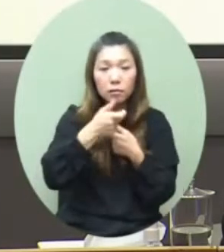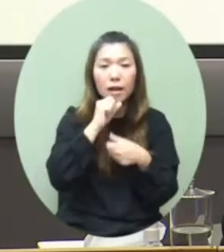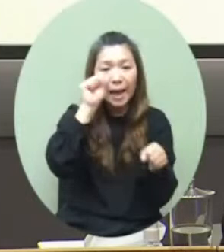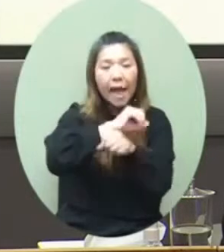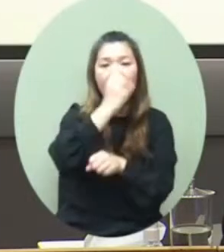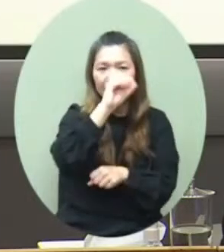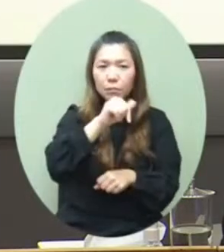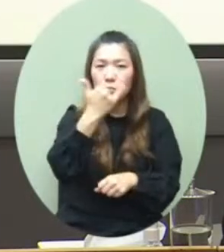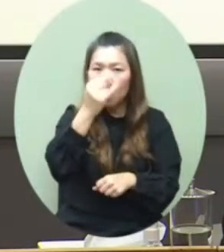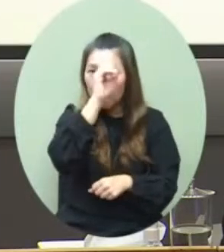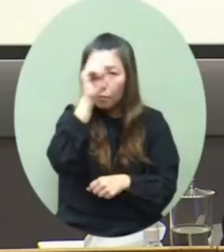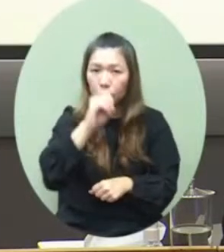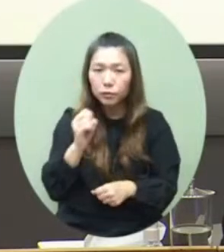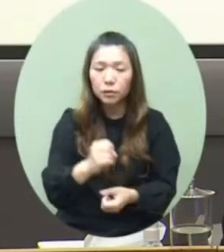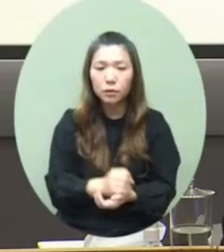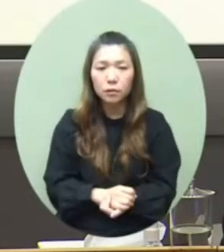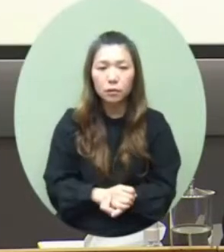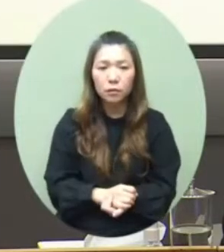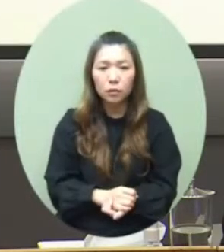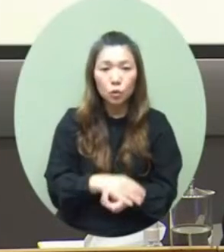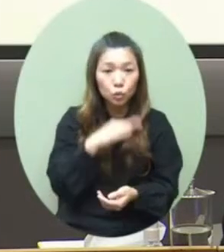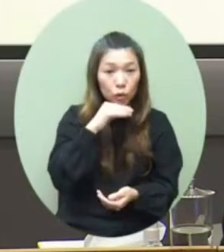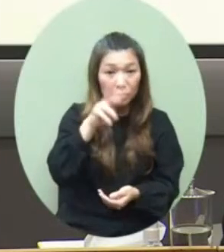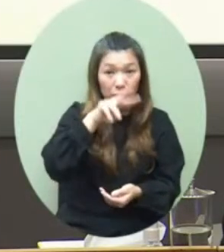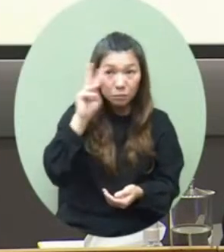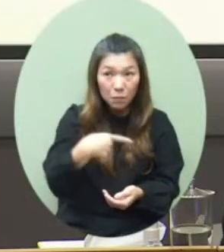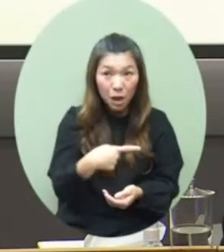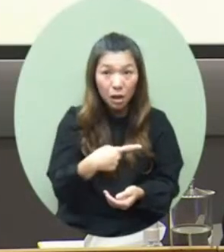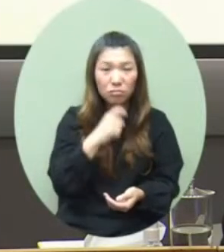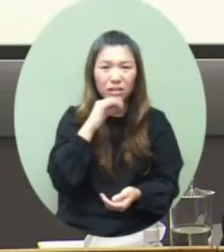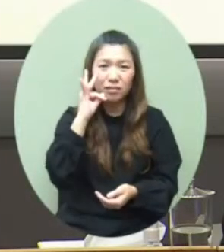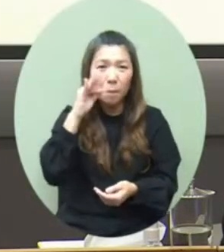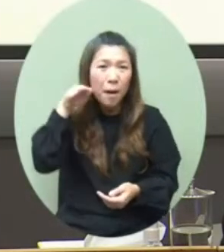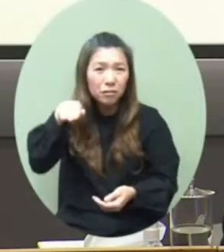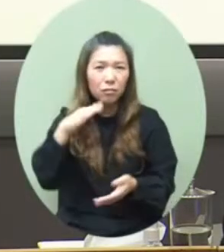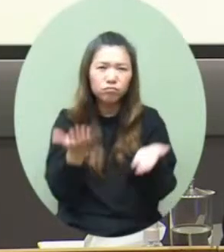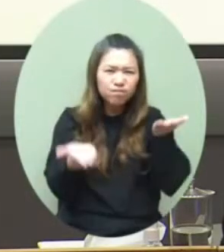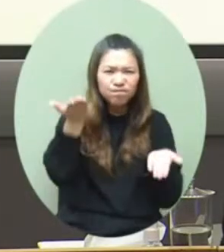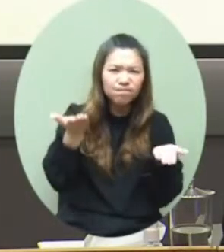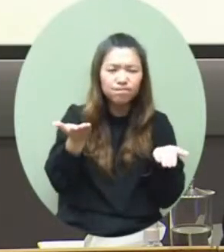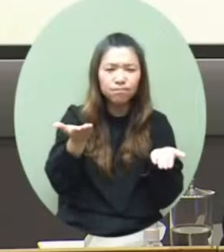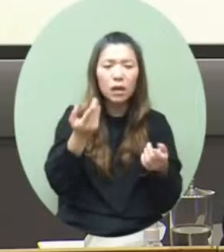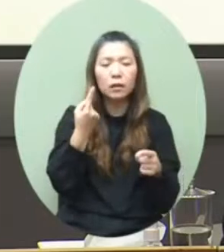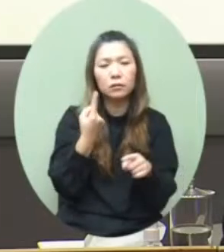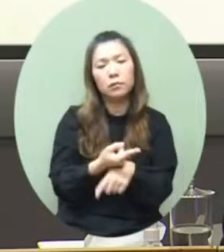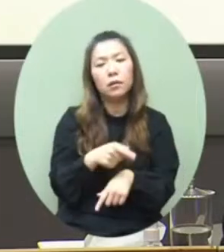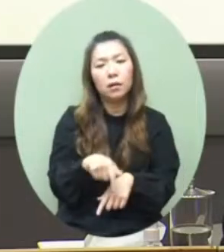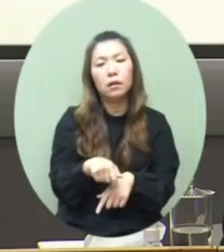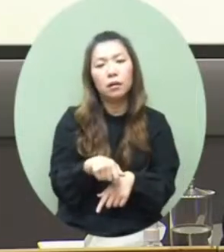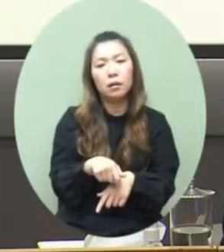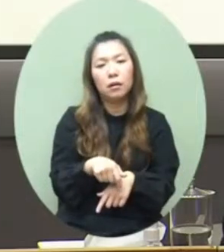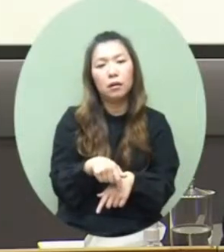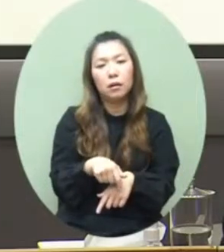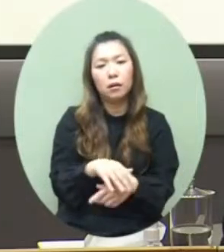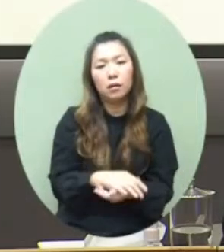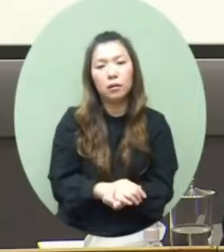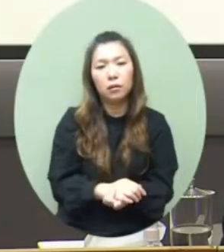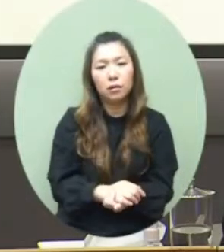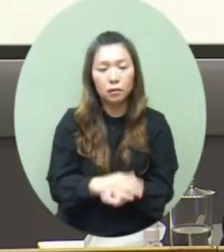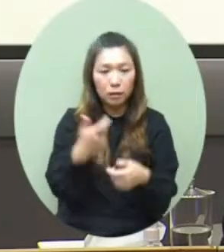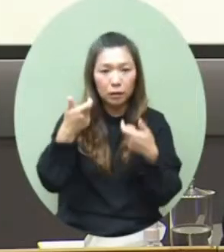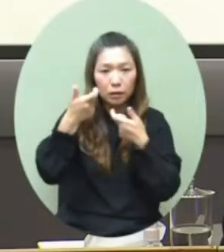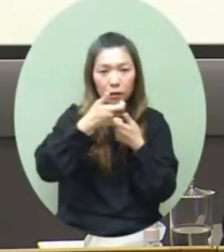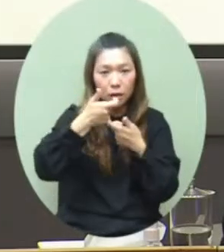30 billion or so. And there will be a 0.6% of stimulation in relation